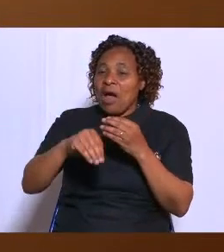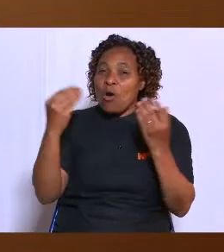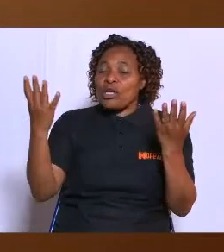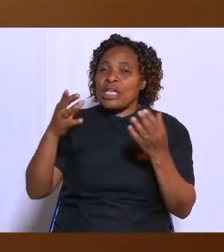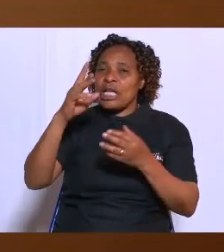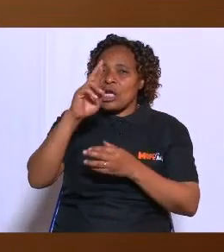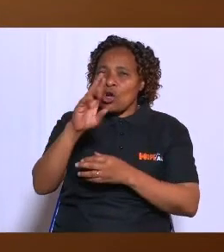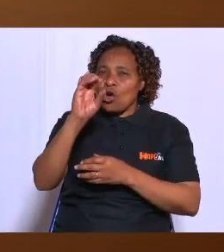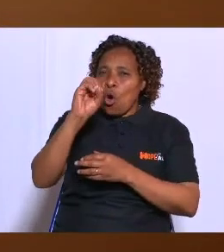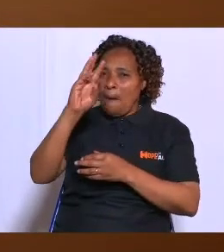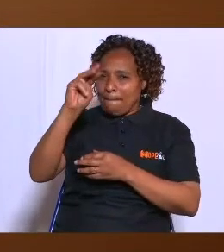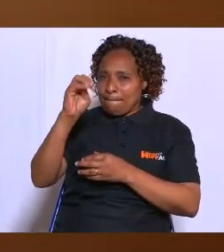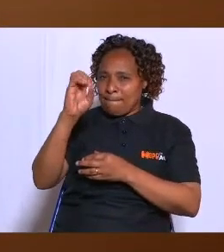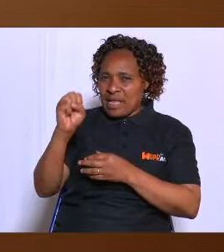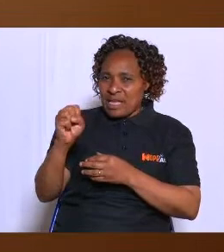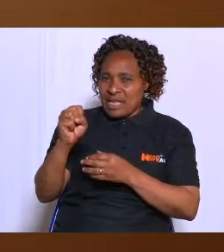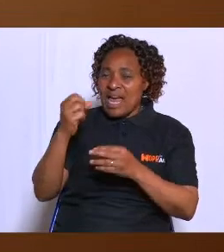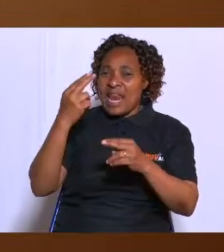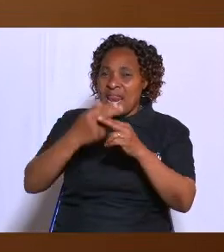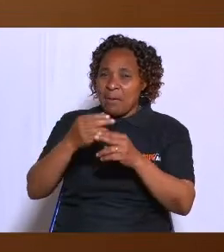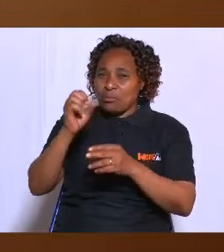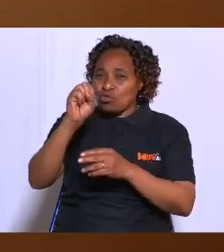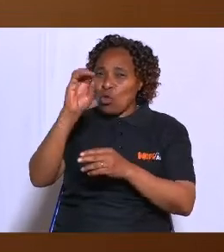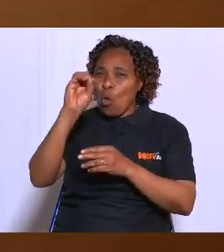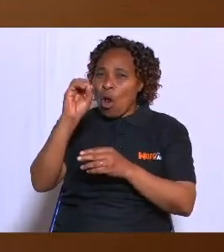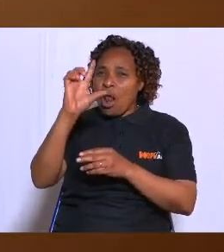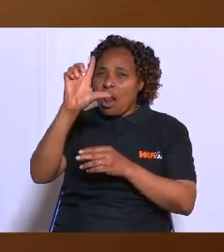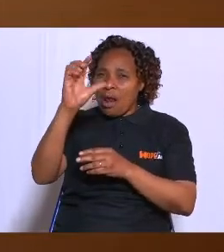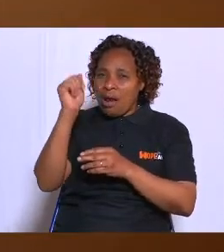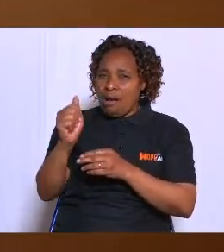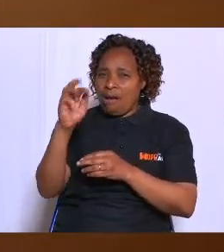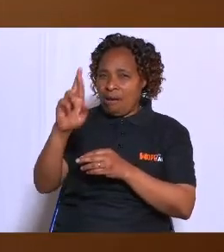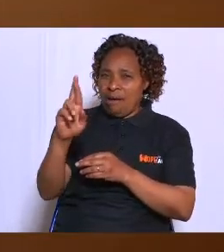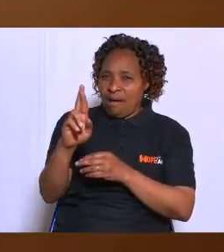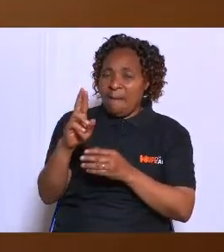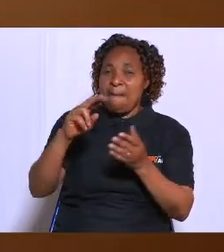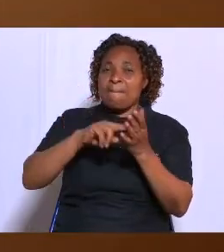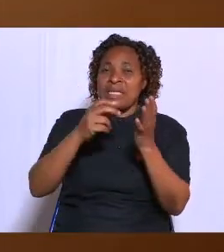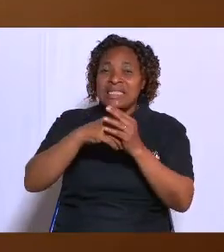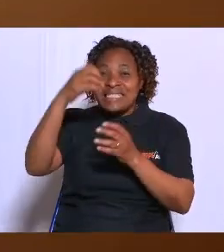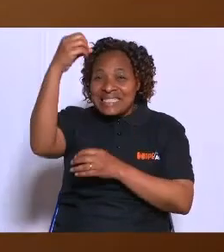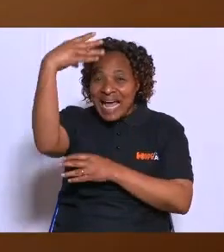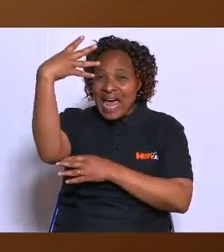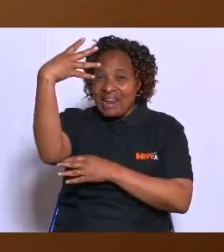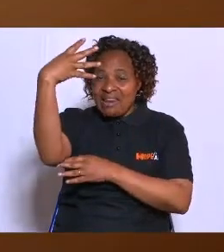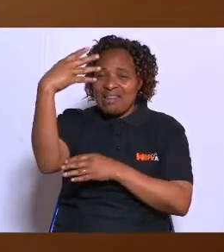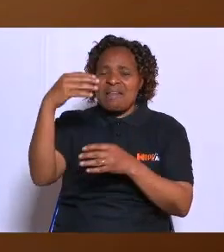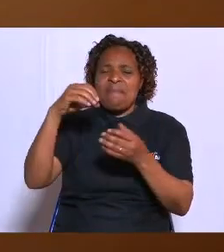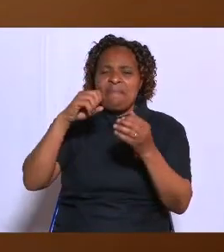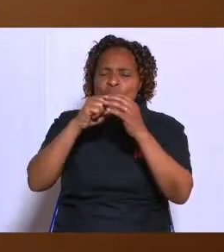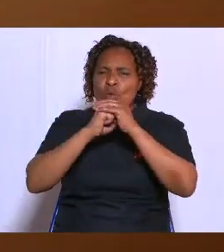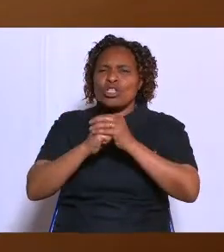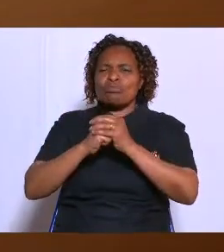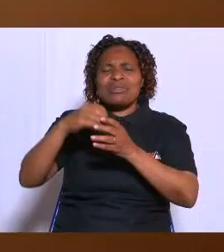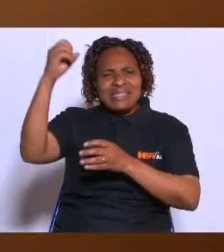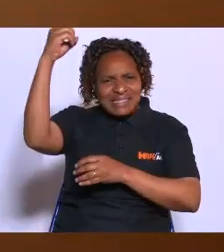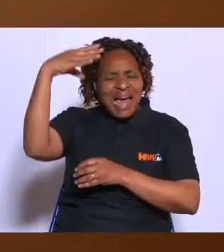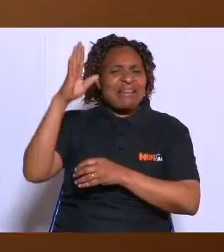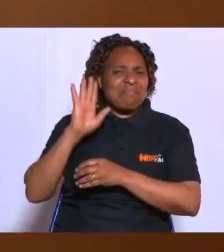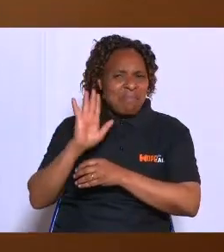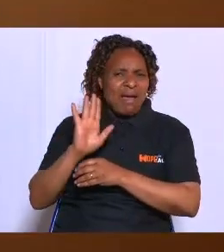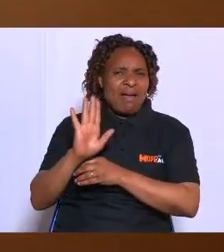in Rome it's called Sola Invictus Sola means sun it's the worship of the sun